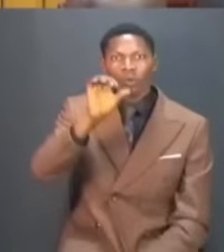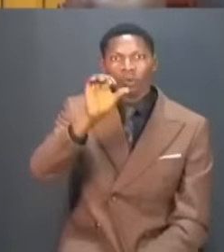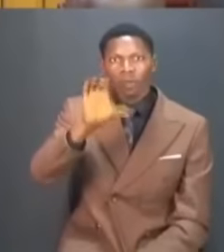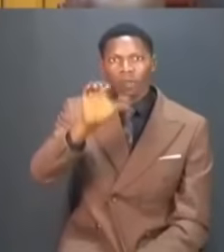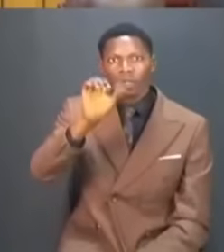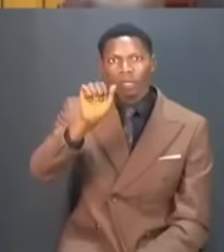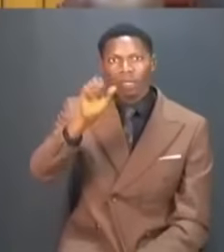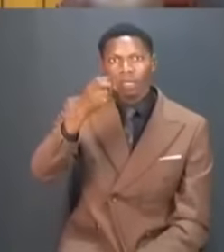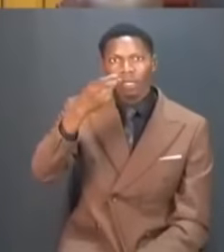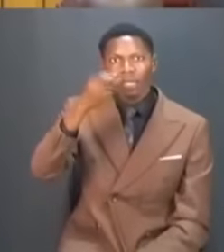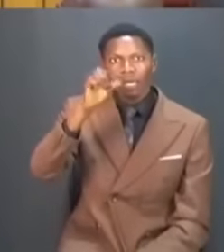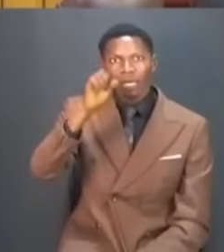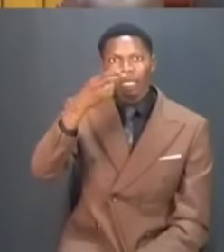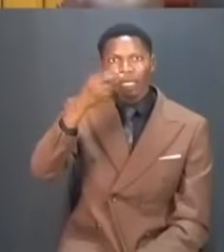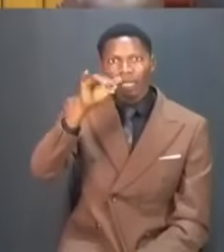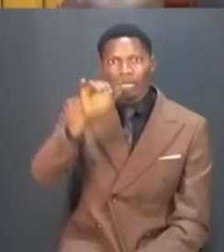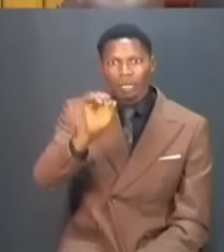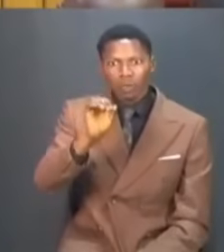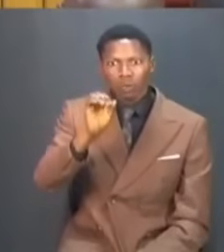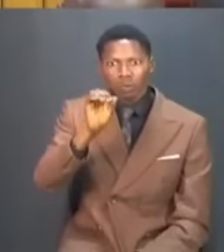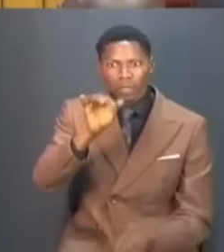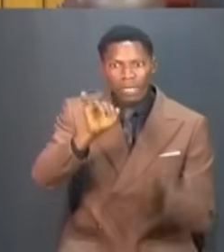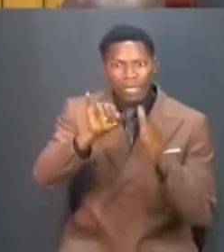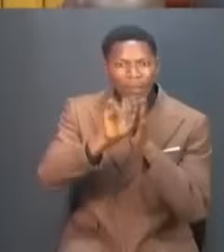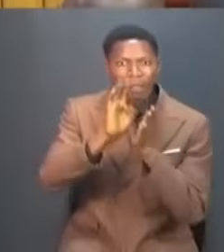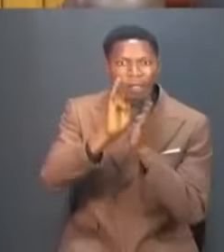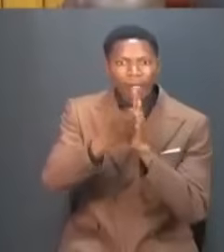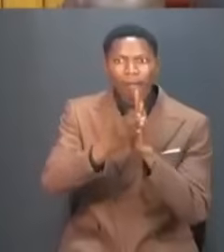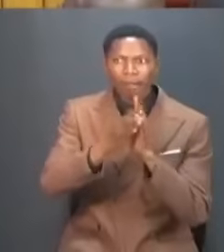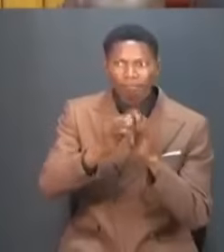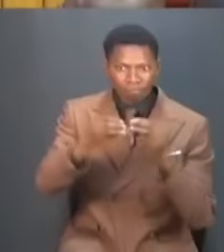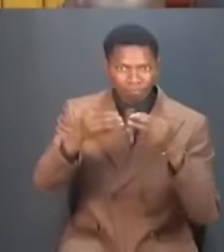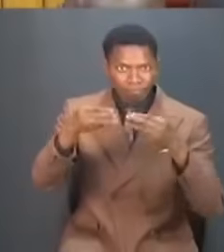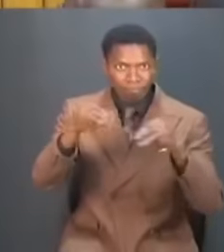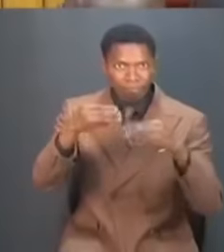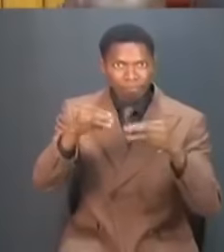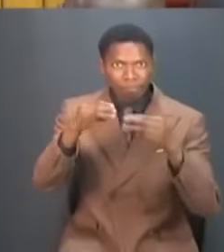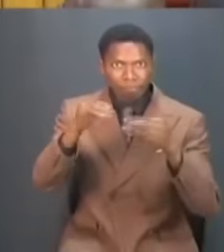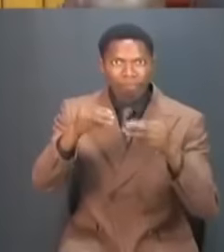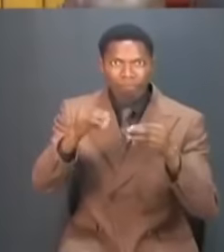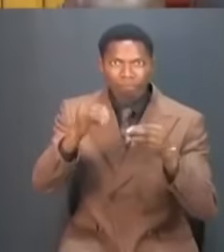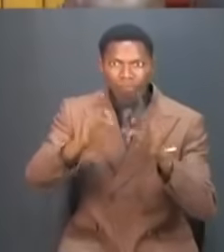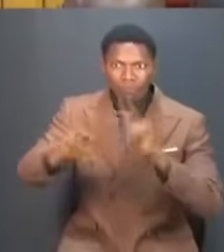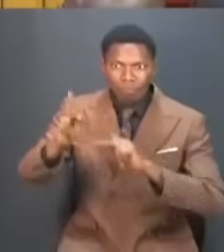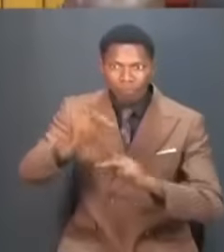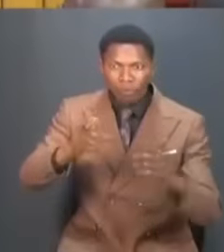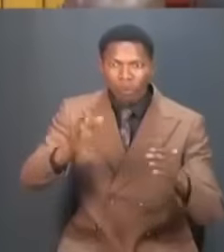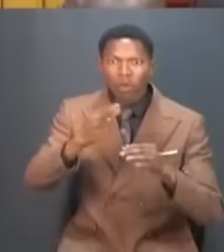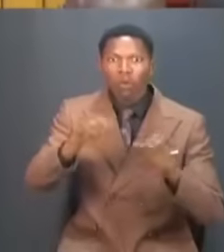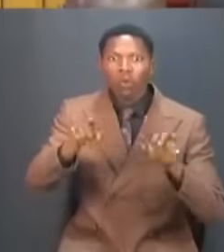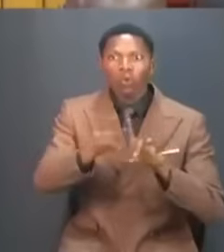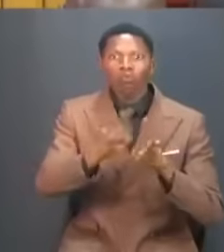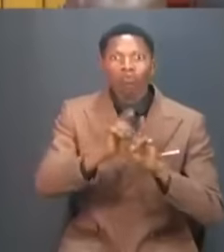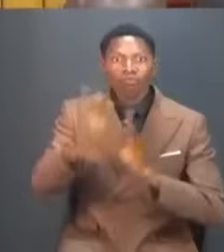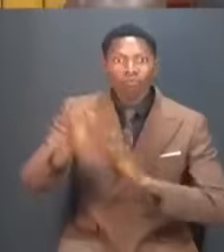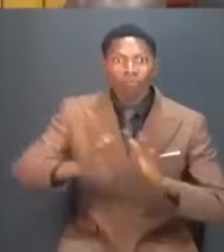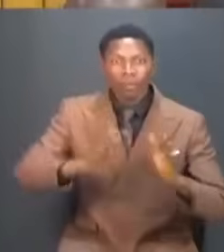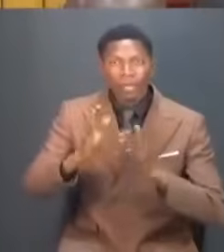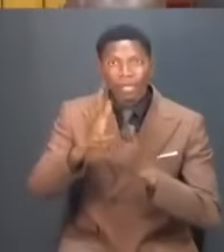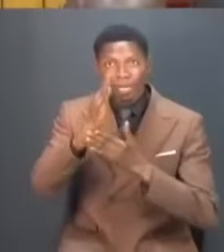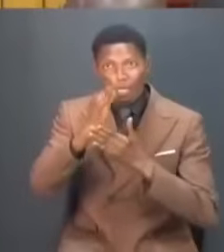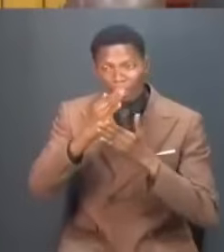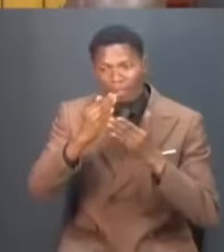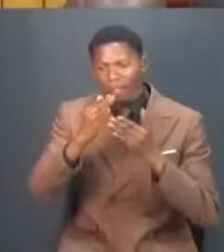determined by the market forces. Nevertheless, he also enumerated steps that were being